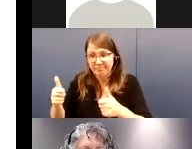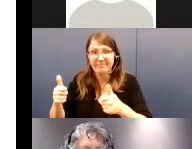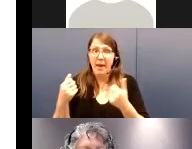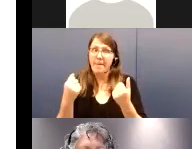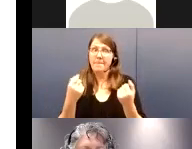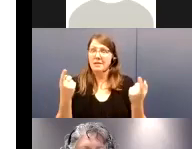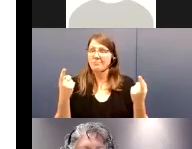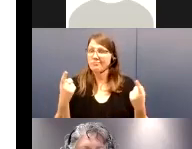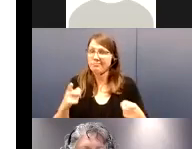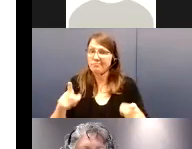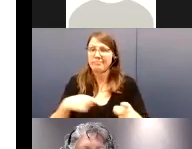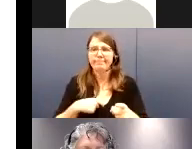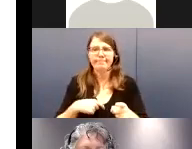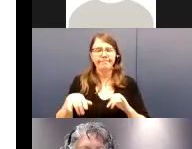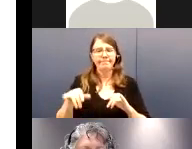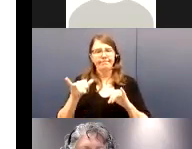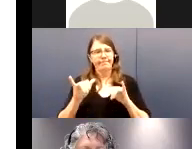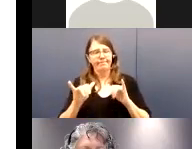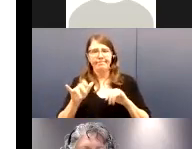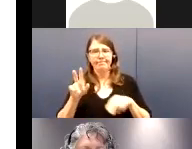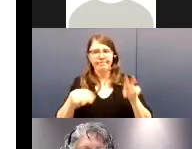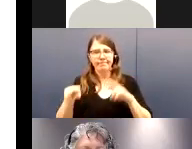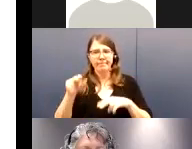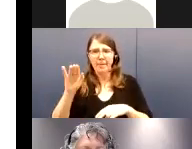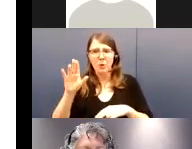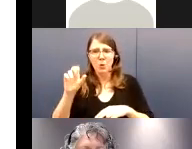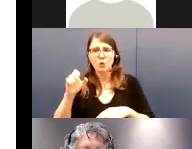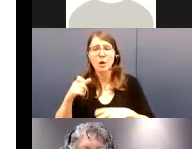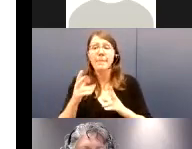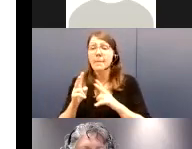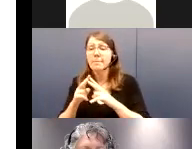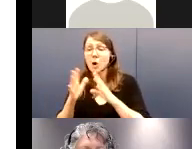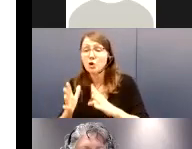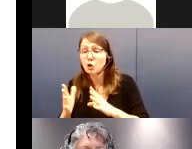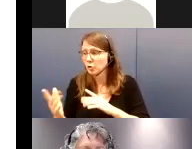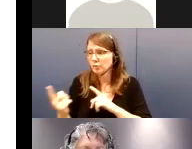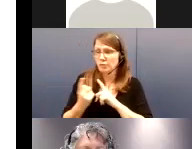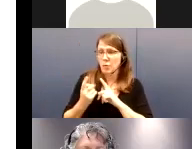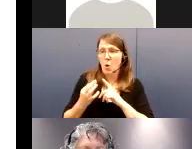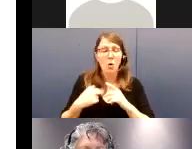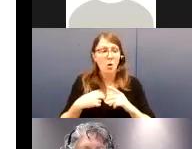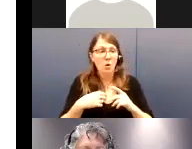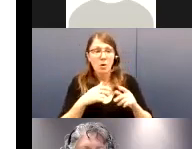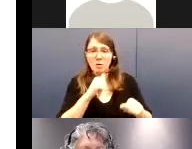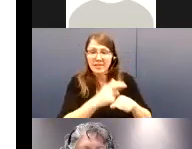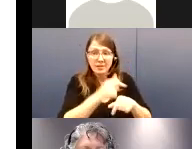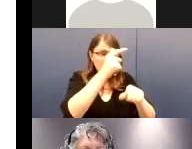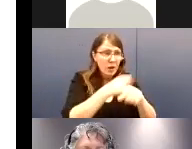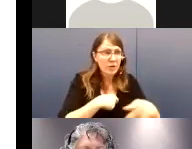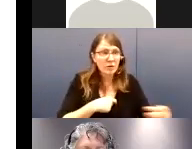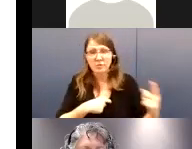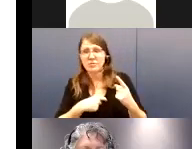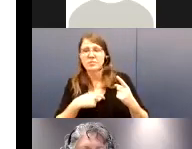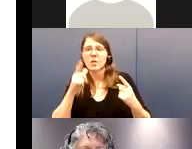one party or one sibling or one child will bring that concern into a mediation to sometimes bully or get some